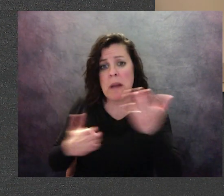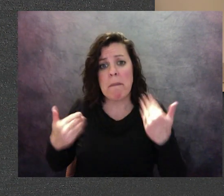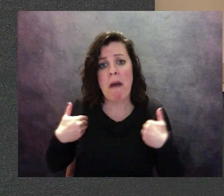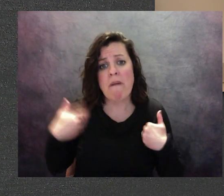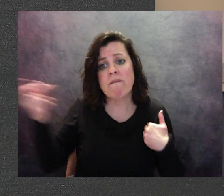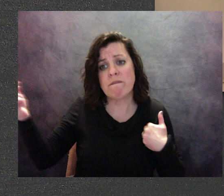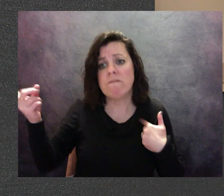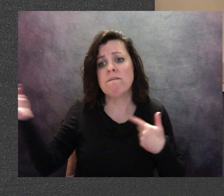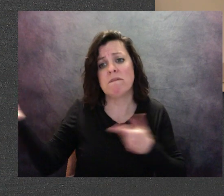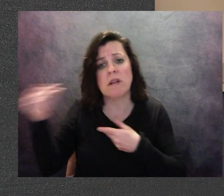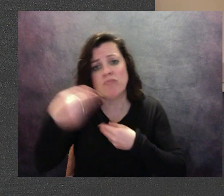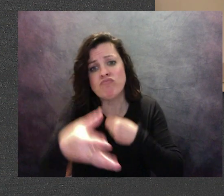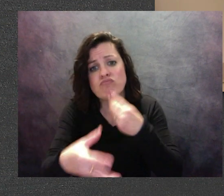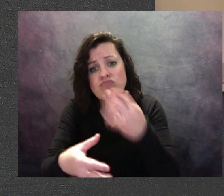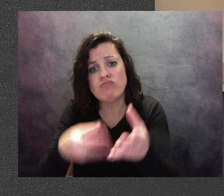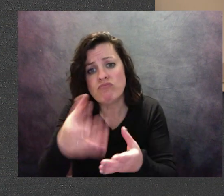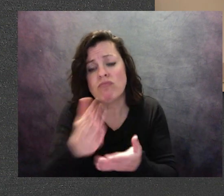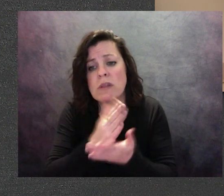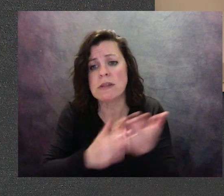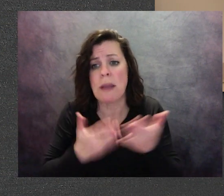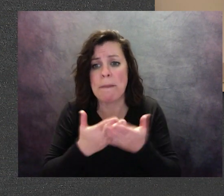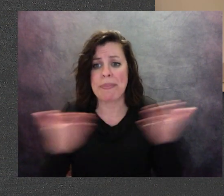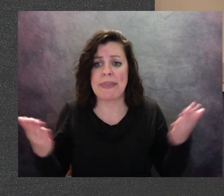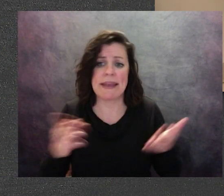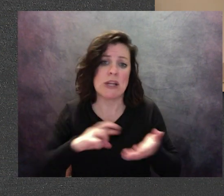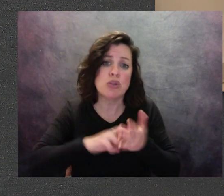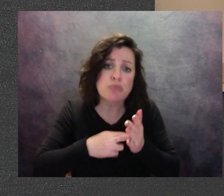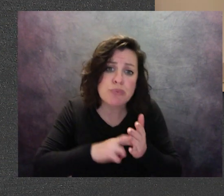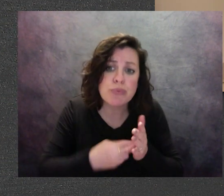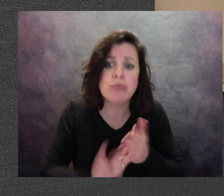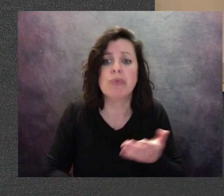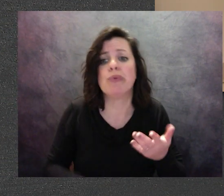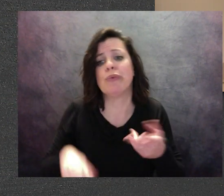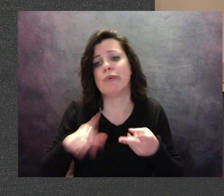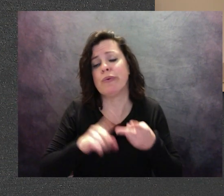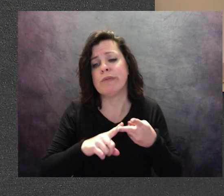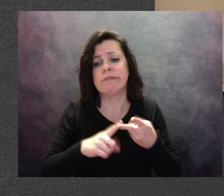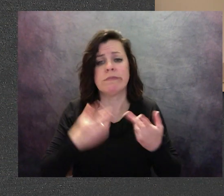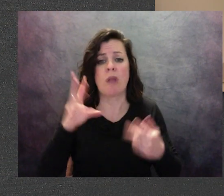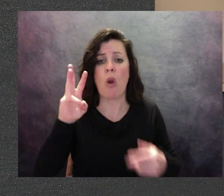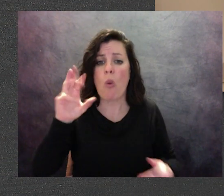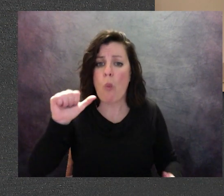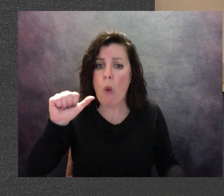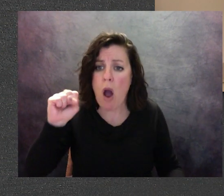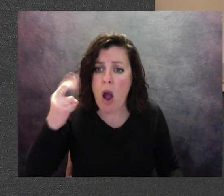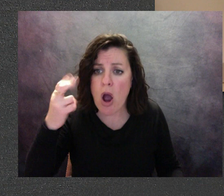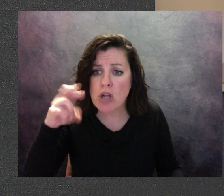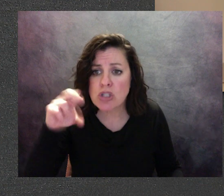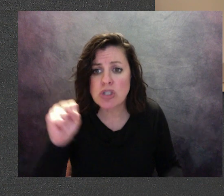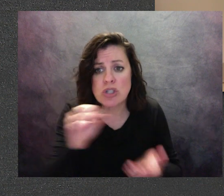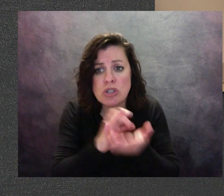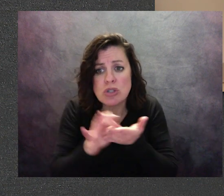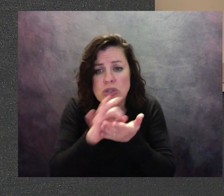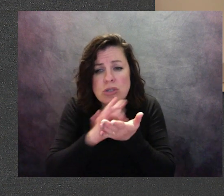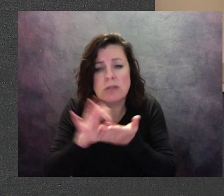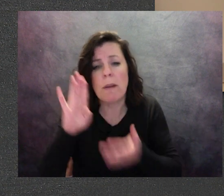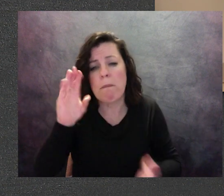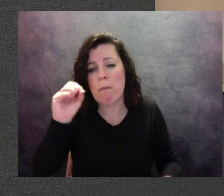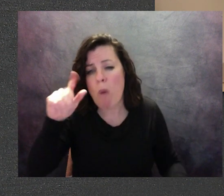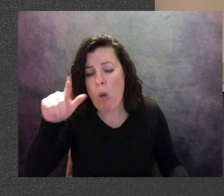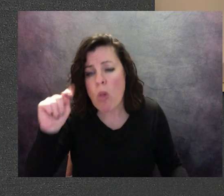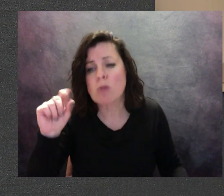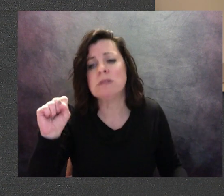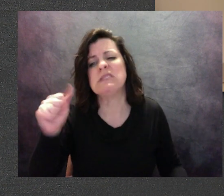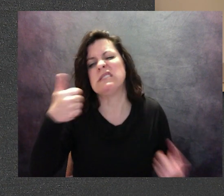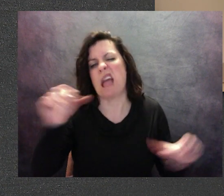that you can find some nails and screws and washers and bolts. Anything like